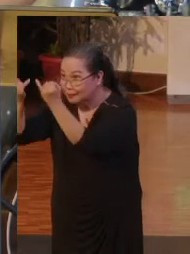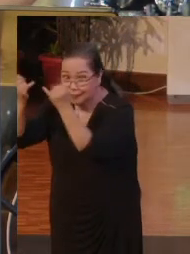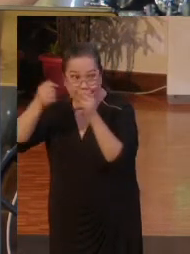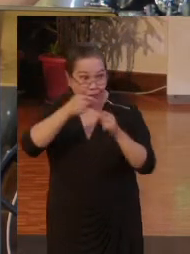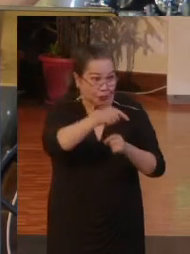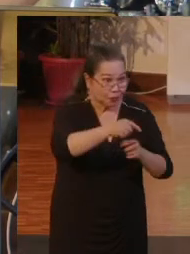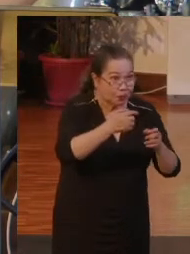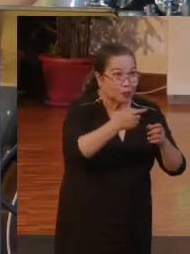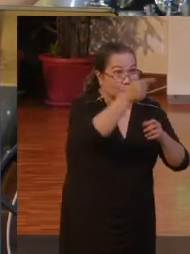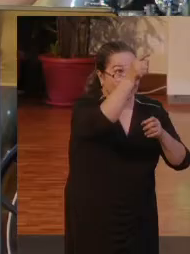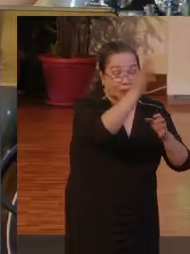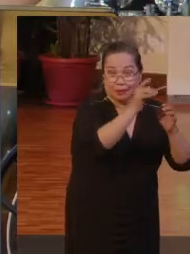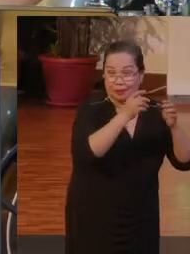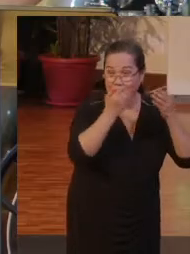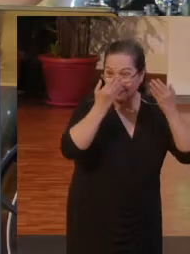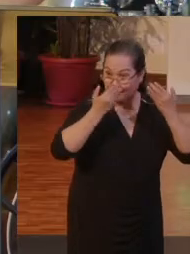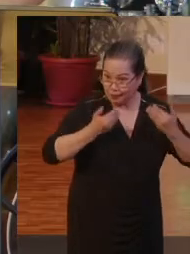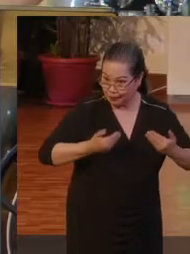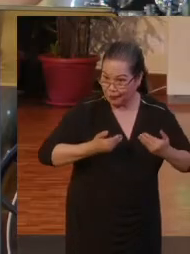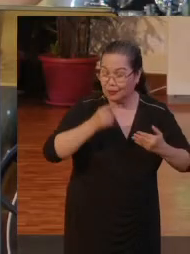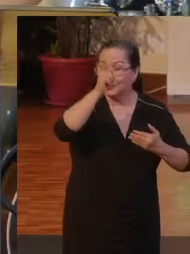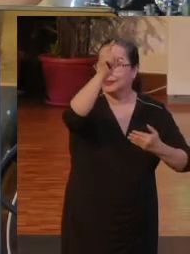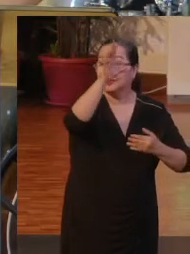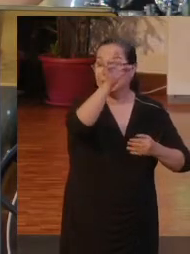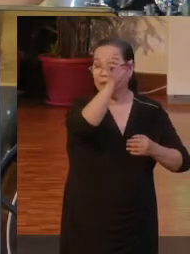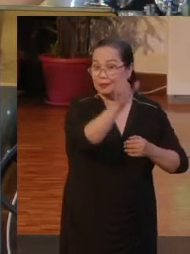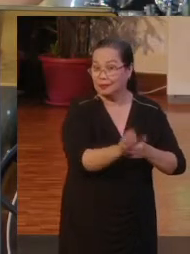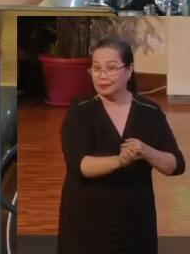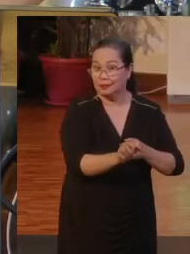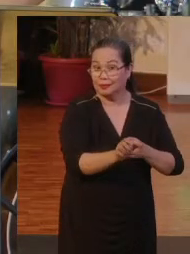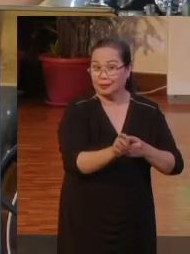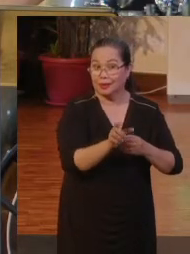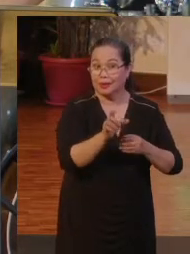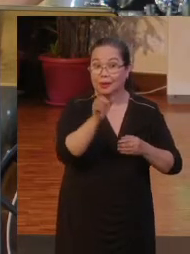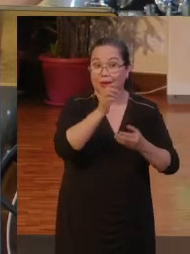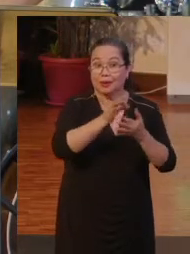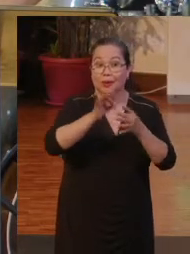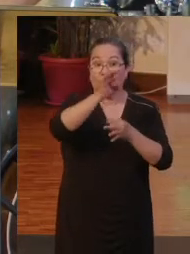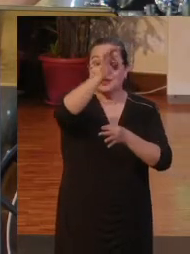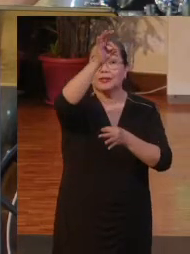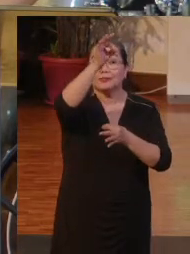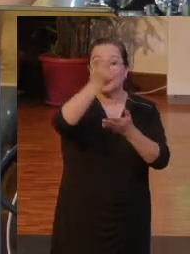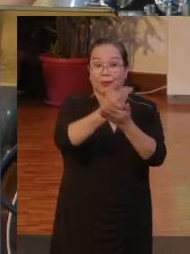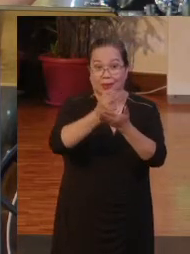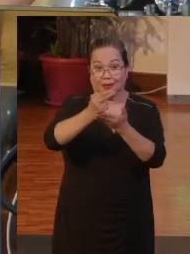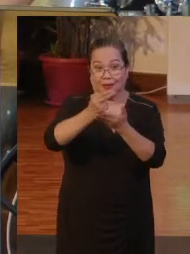are the temple of the living God." Sa atin nananahan ang kanyang diwang banal.